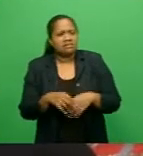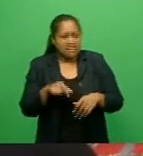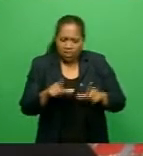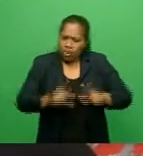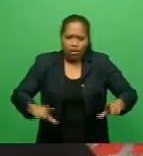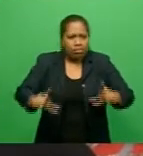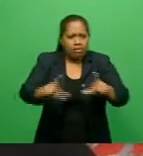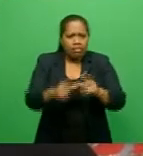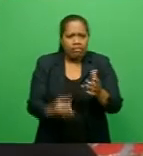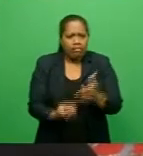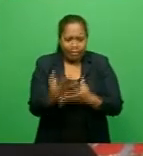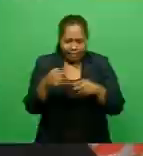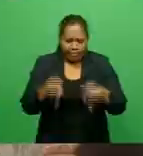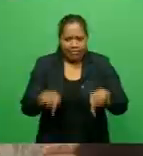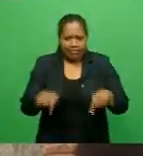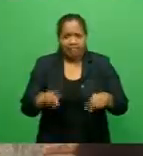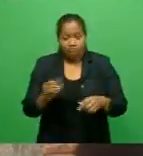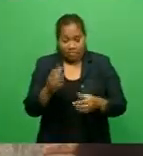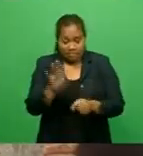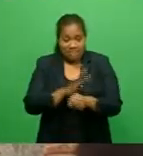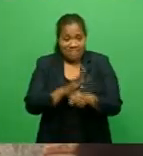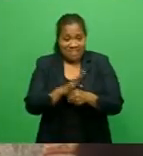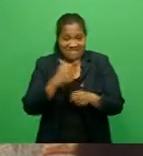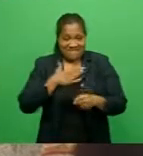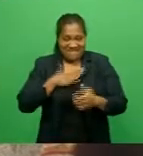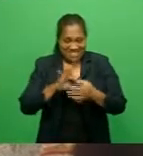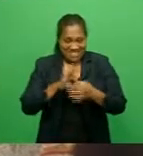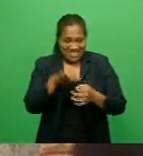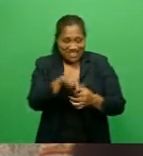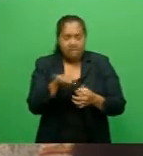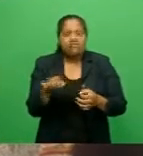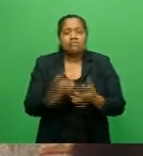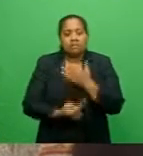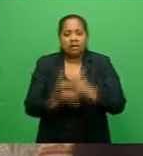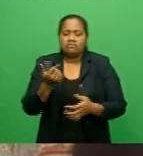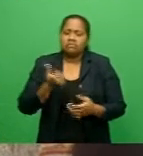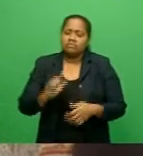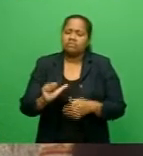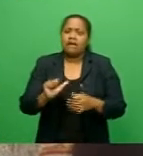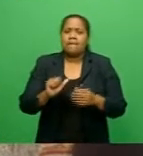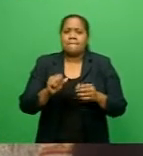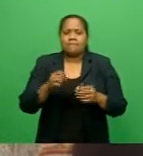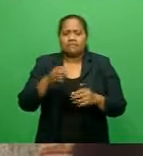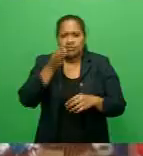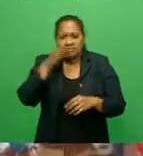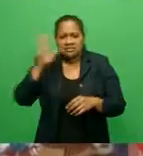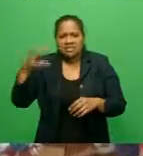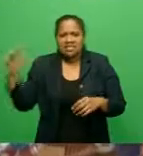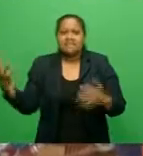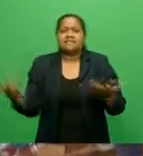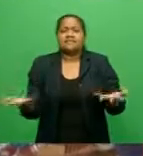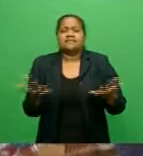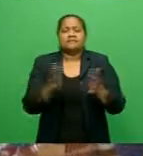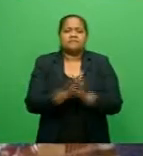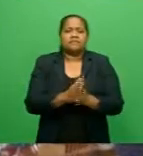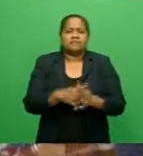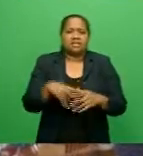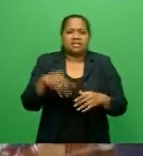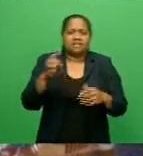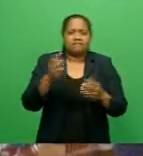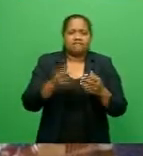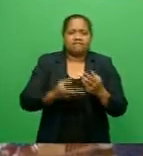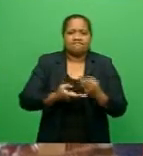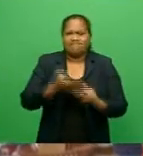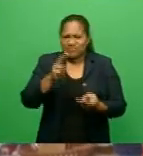I get, to make my product, I use bungo chili, mango, wheat, star fruit, rosella,